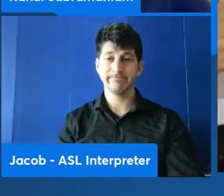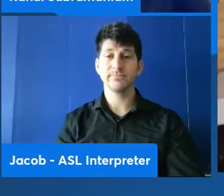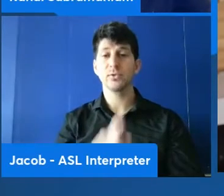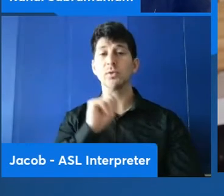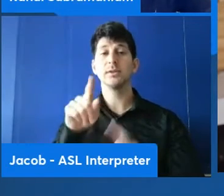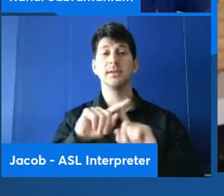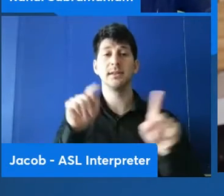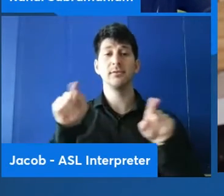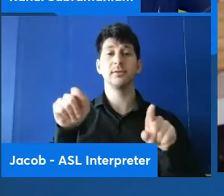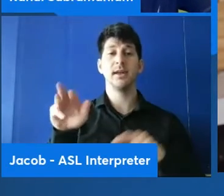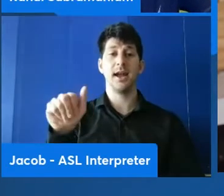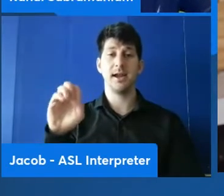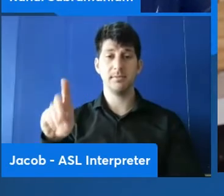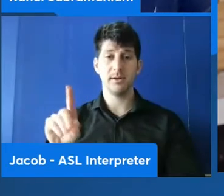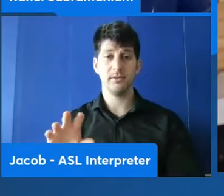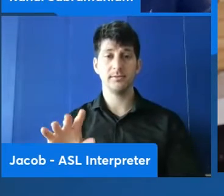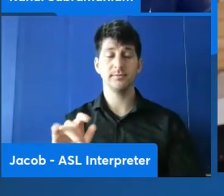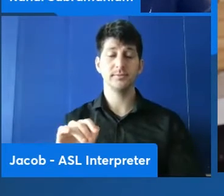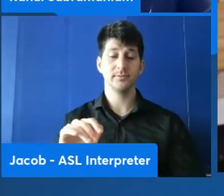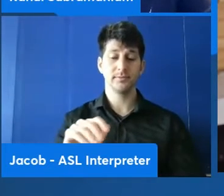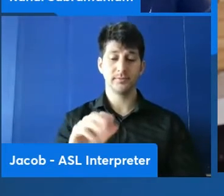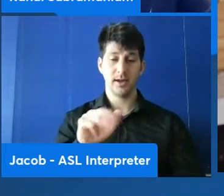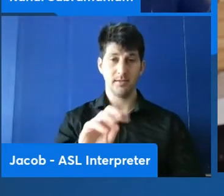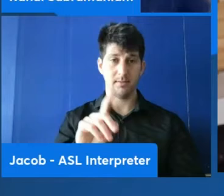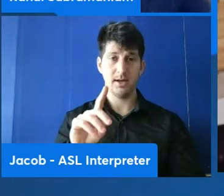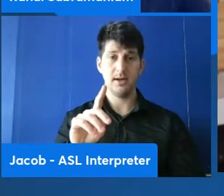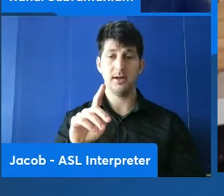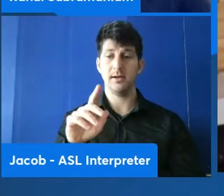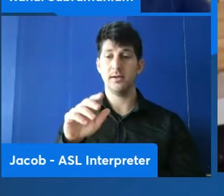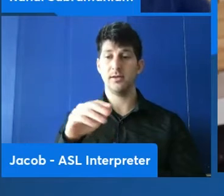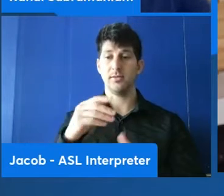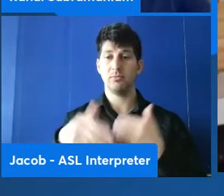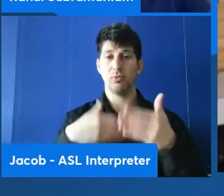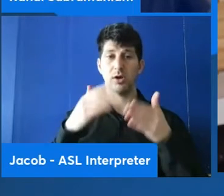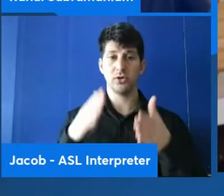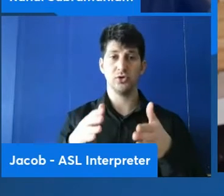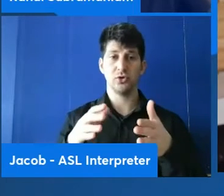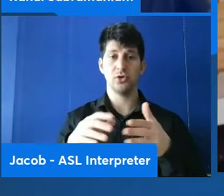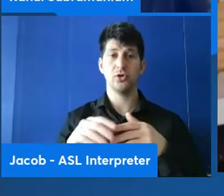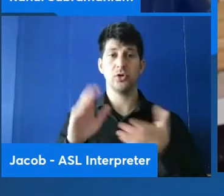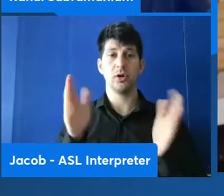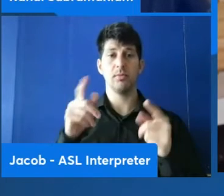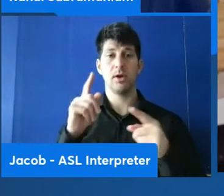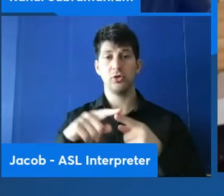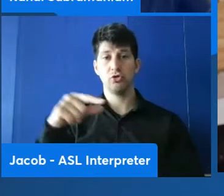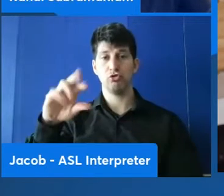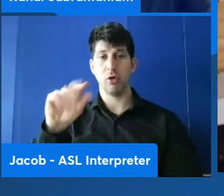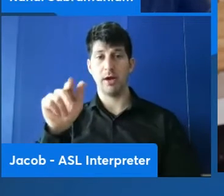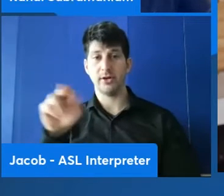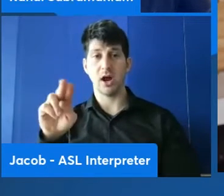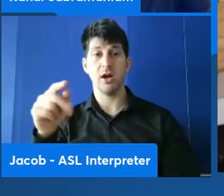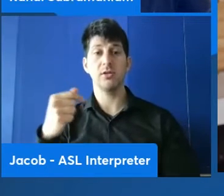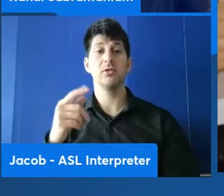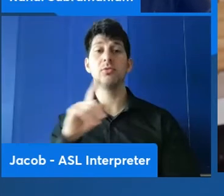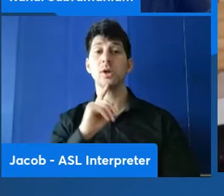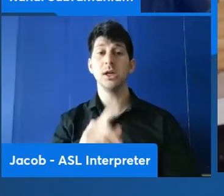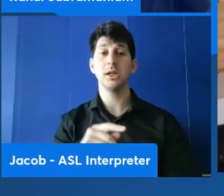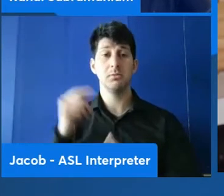choosing choosing an AMD EPYC processor versus Graviton. And at the end of the